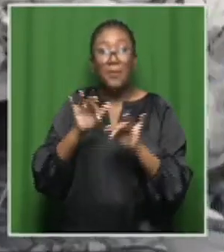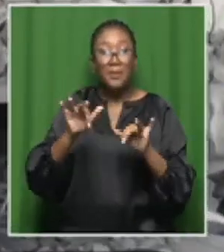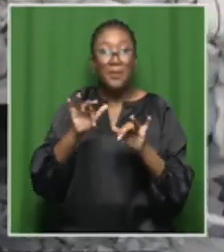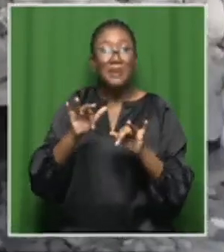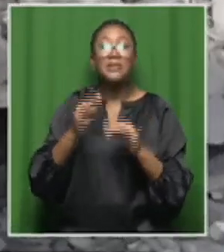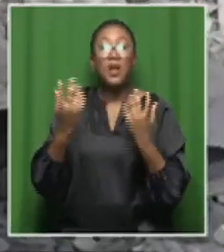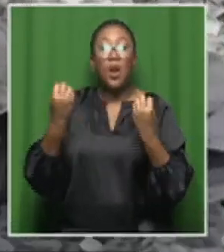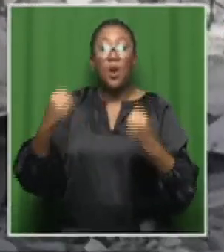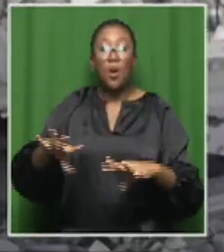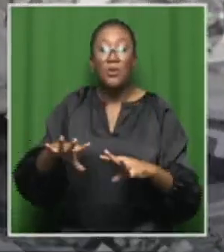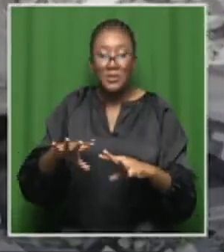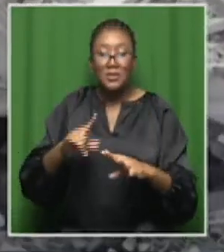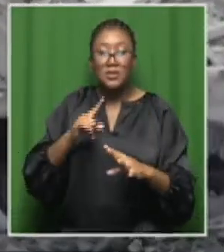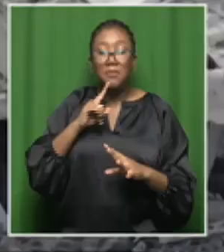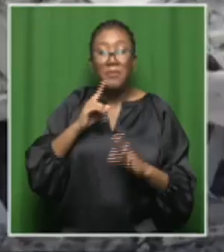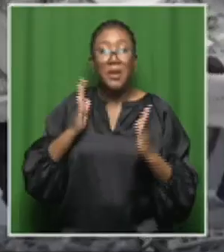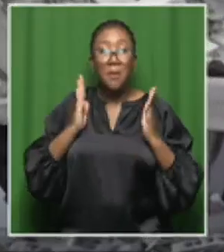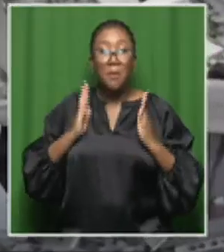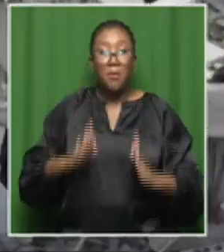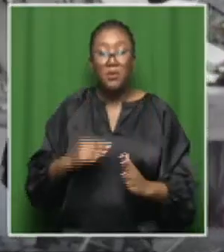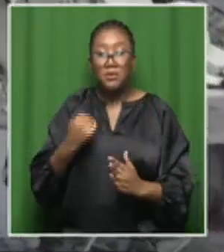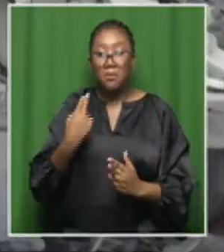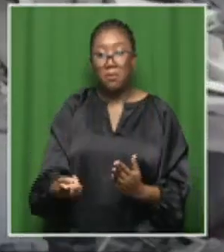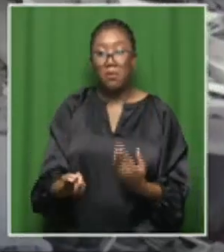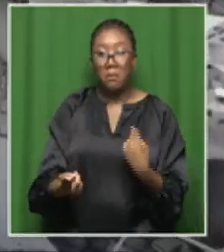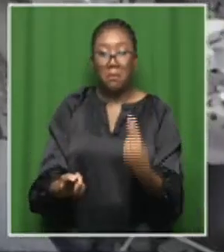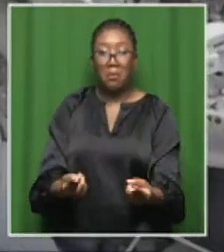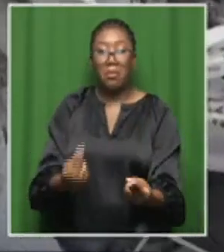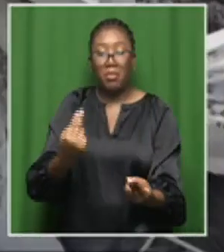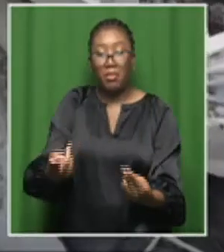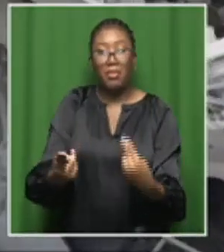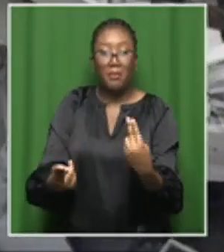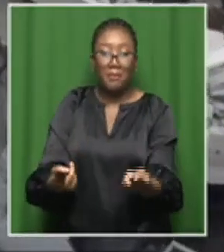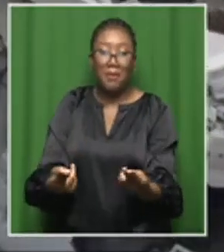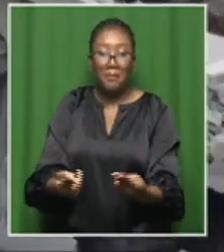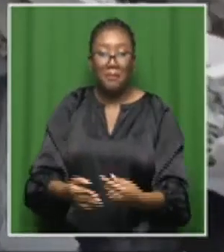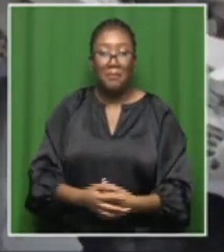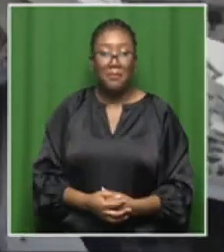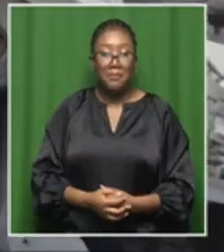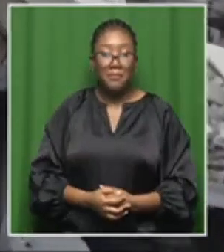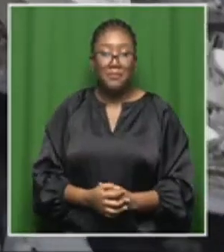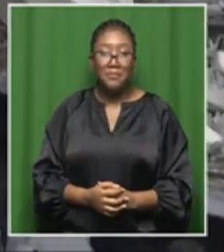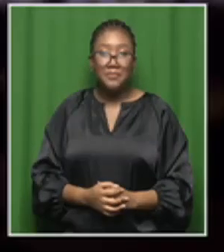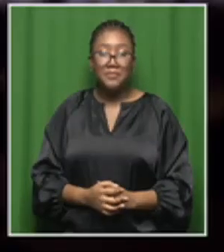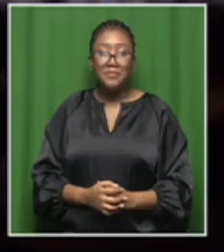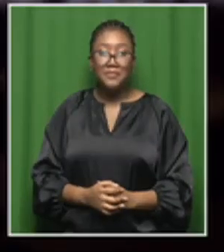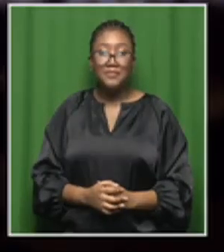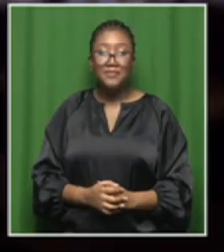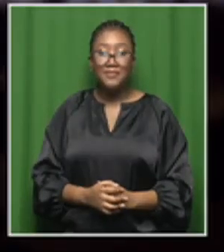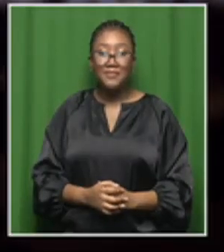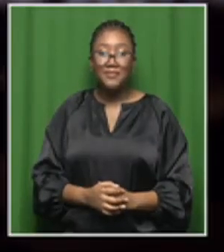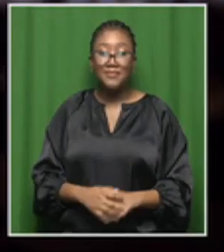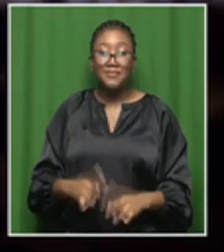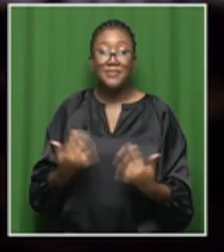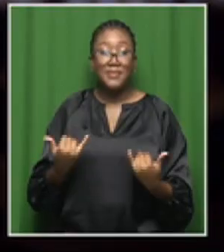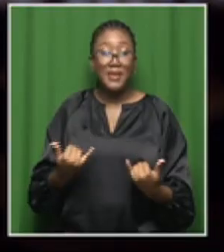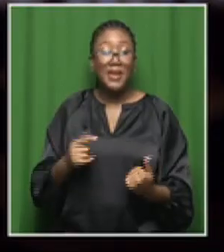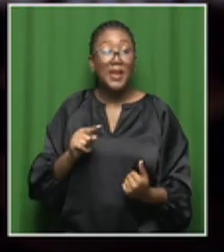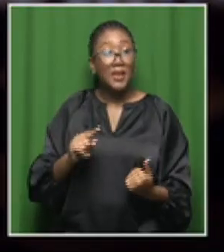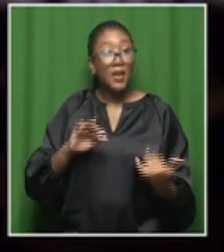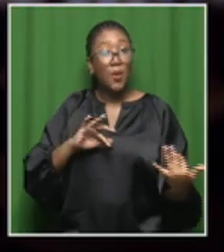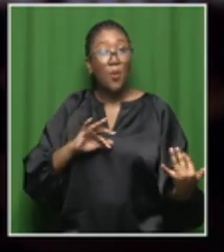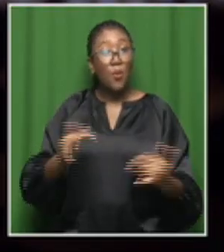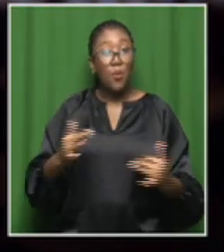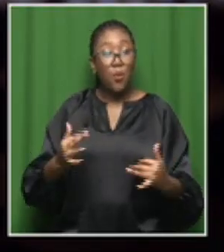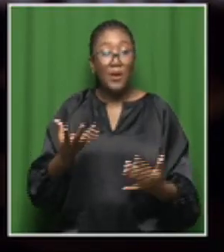trapped under the mounds of rubble that represents Gaza today. So far, the ceasefire continues to hold.